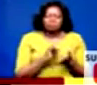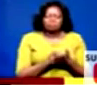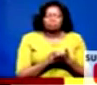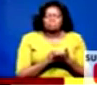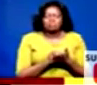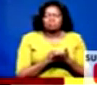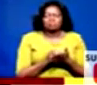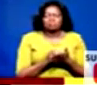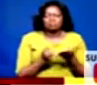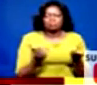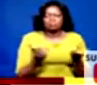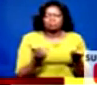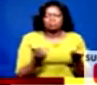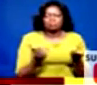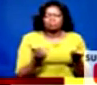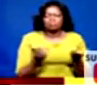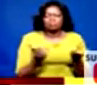ile collapse economy ya Mombasa,